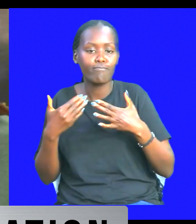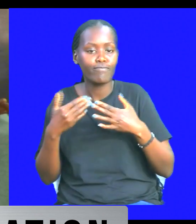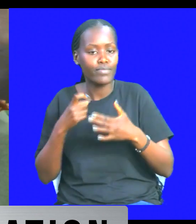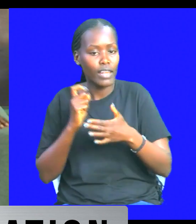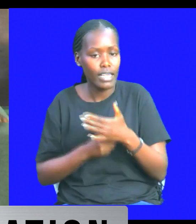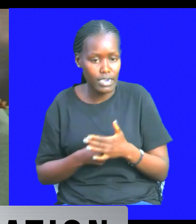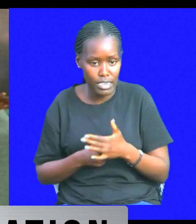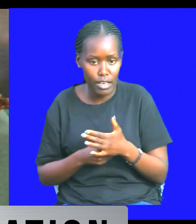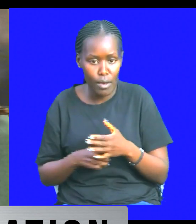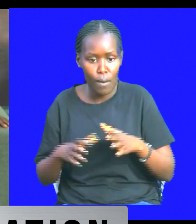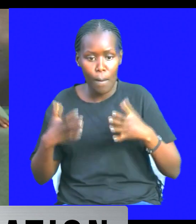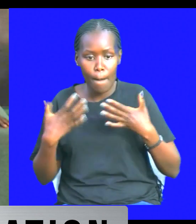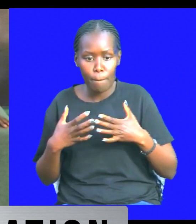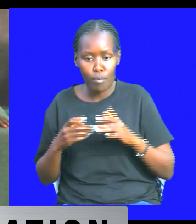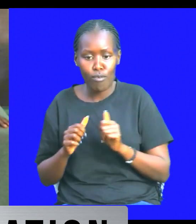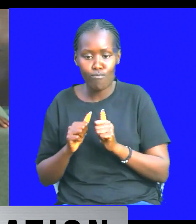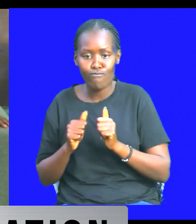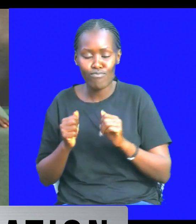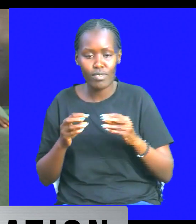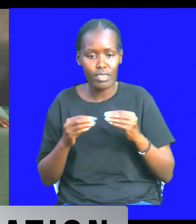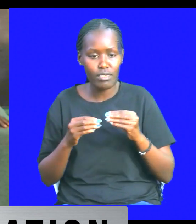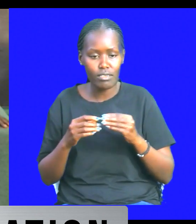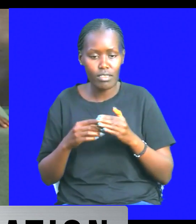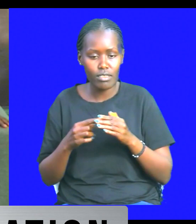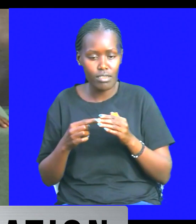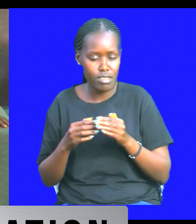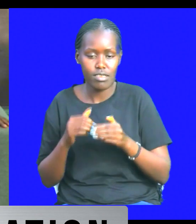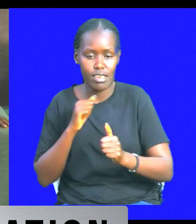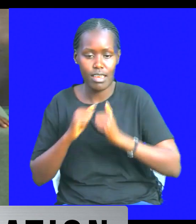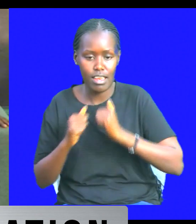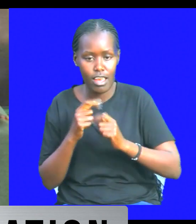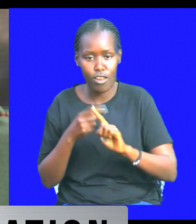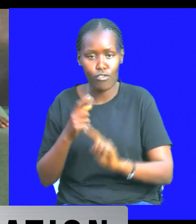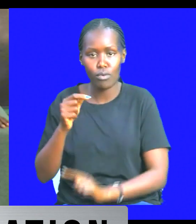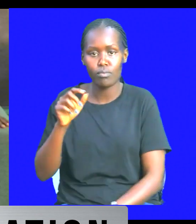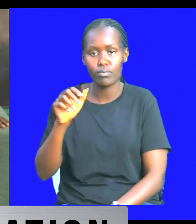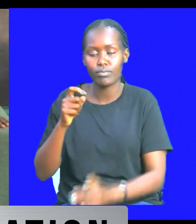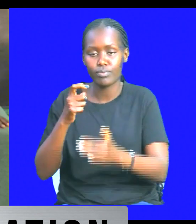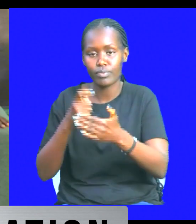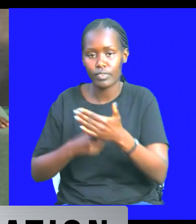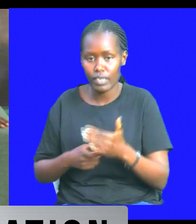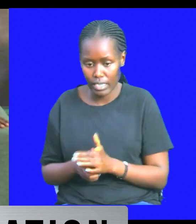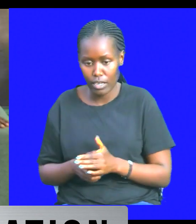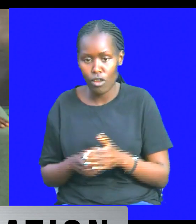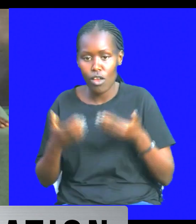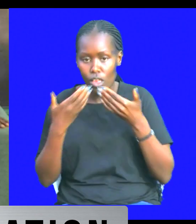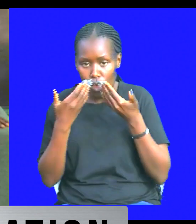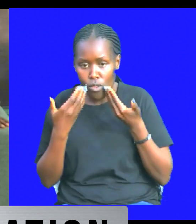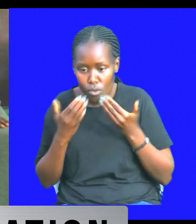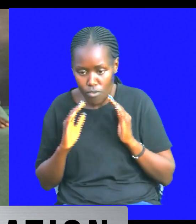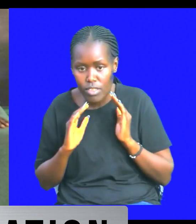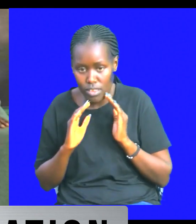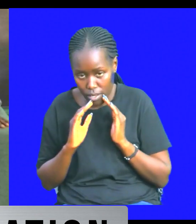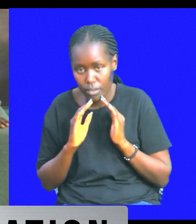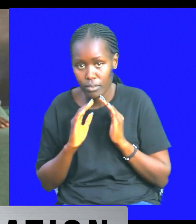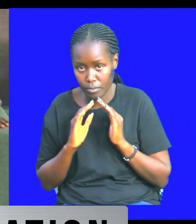run away from evading taxes, and you end up not getting what you thought you would get. You end up going to